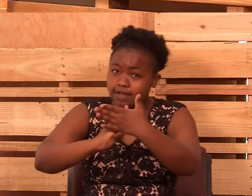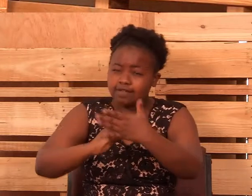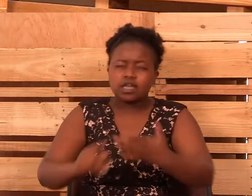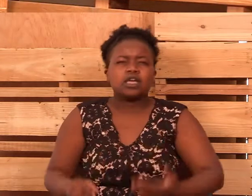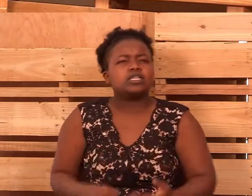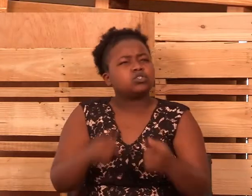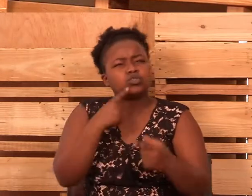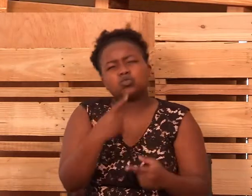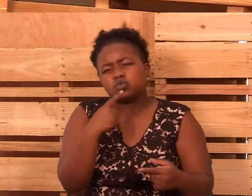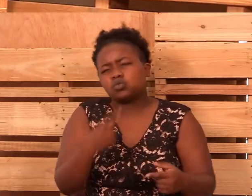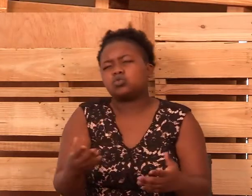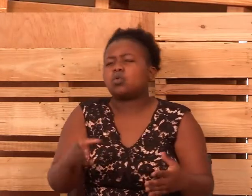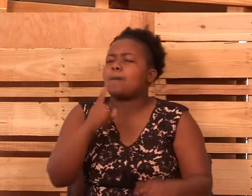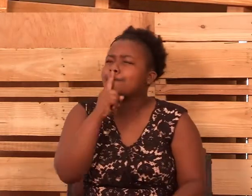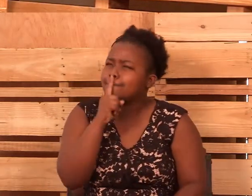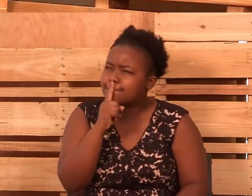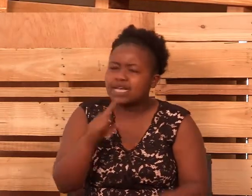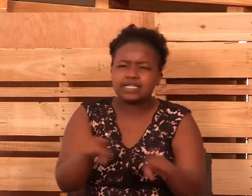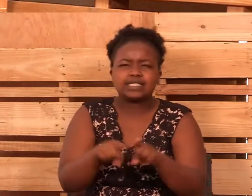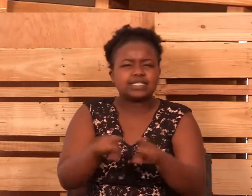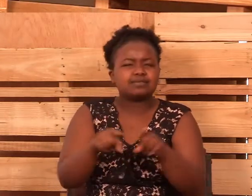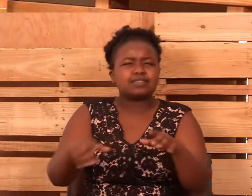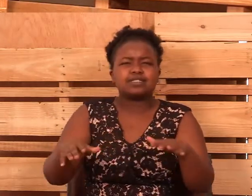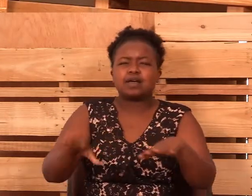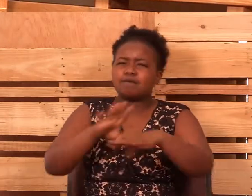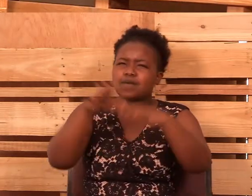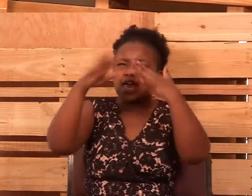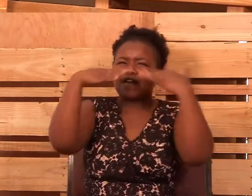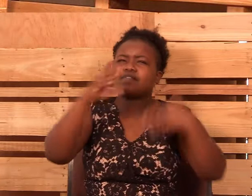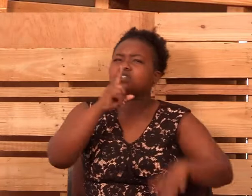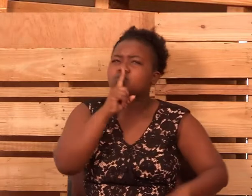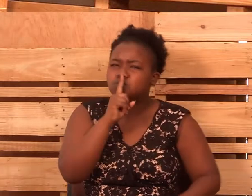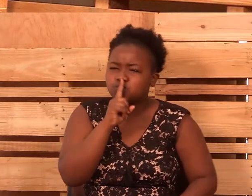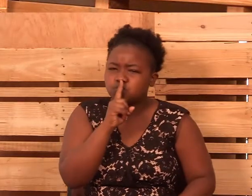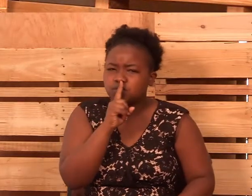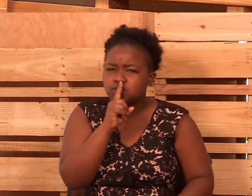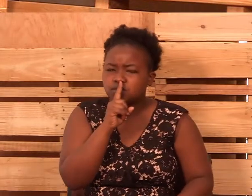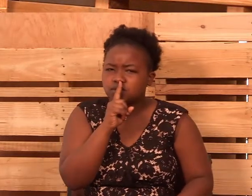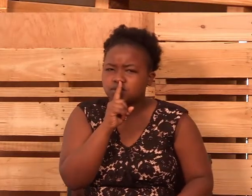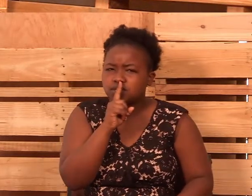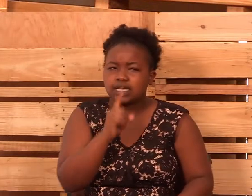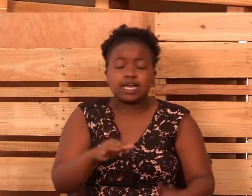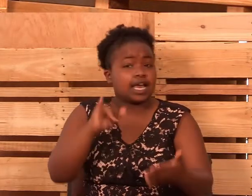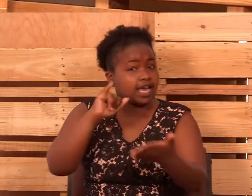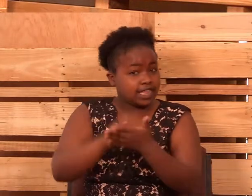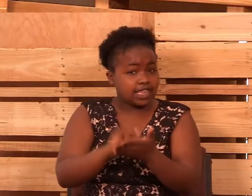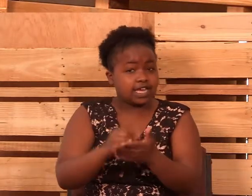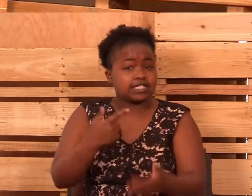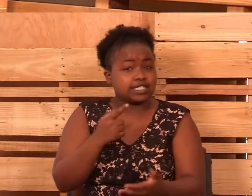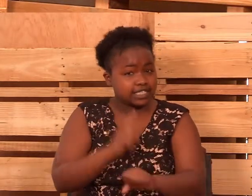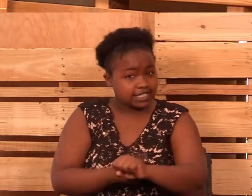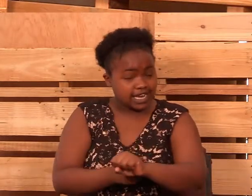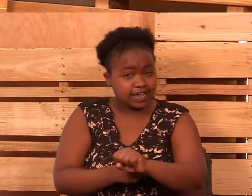is quiet. The sky is clear. All they could see was stars. And that